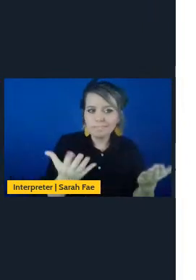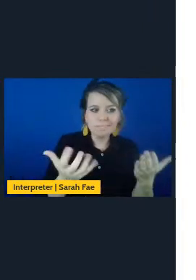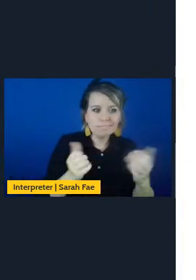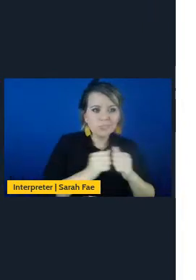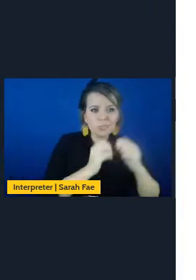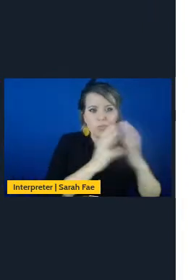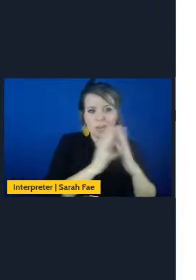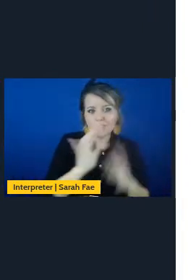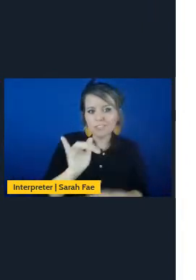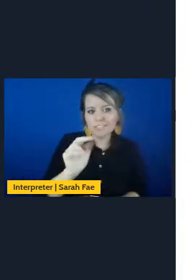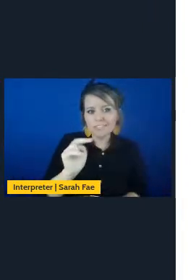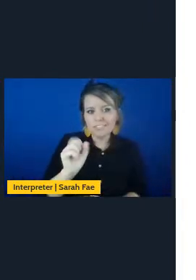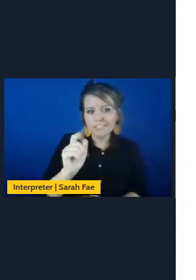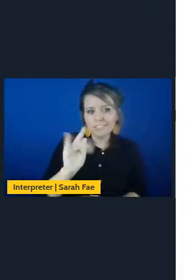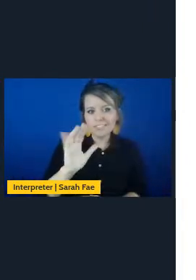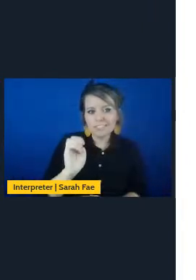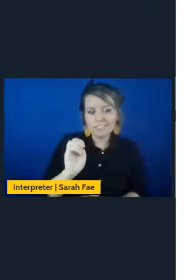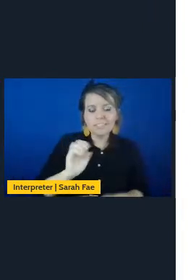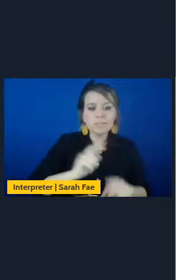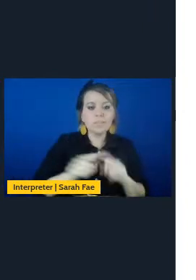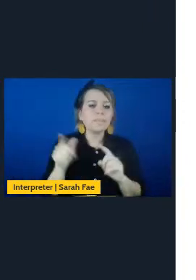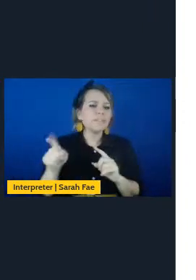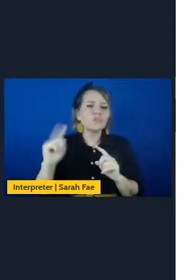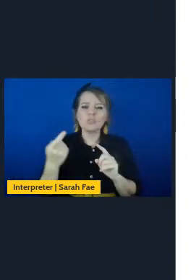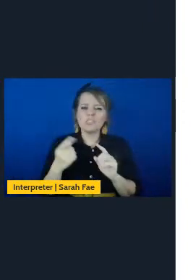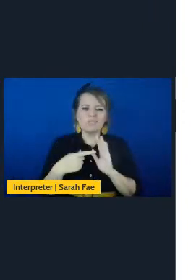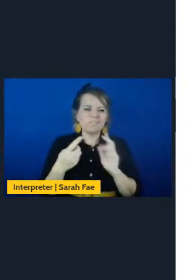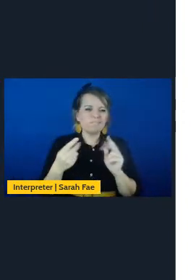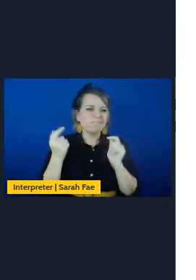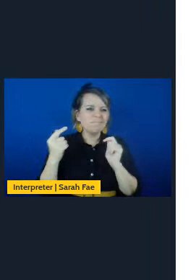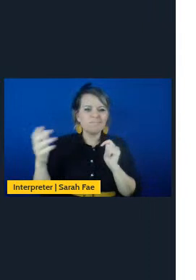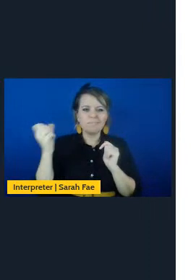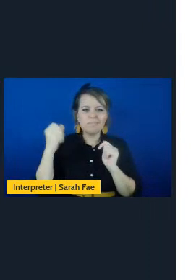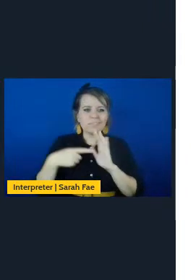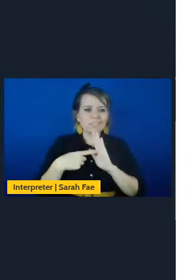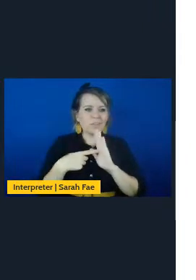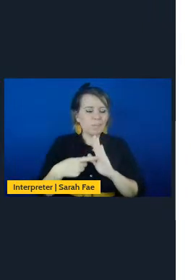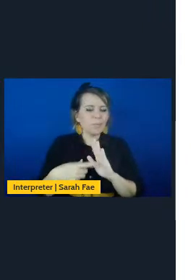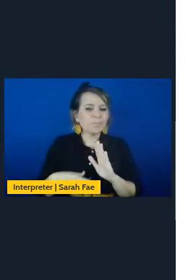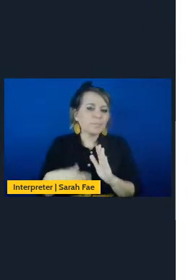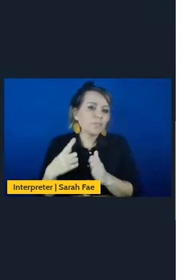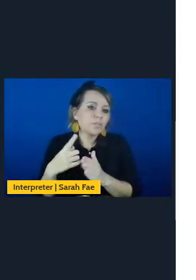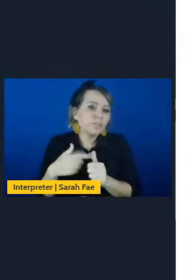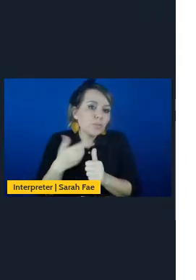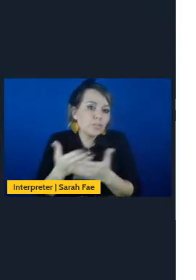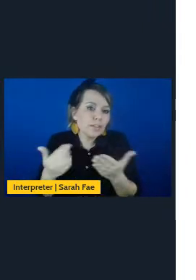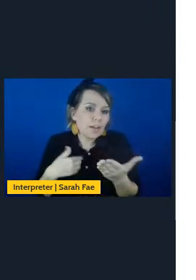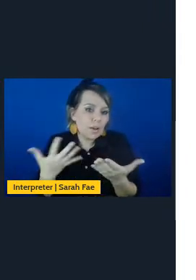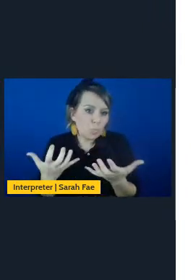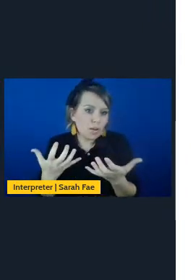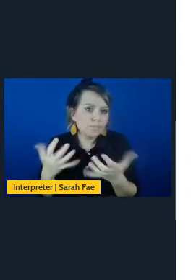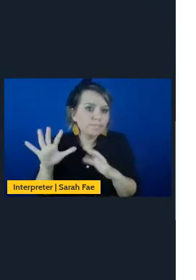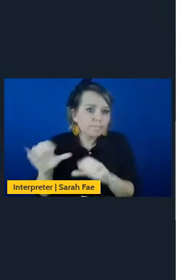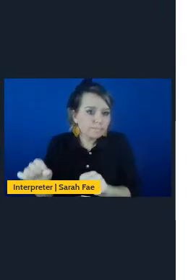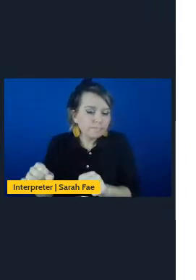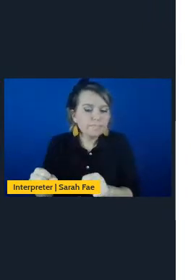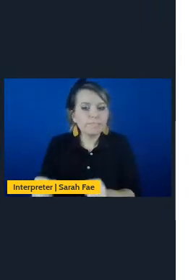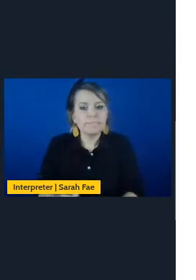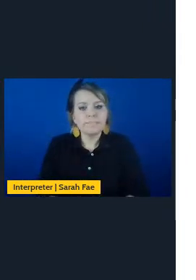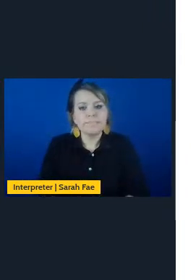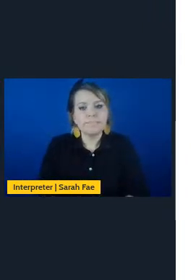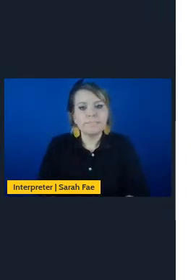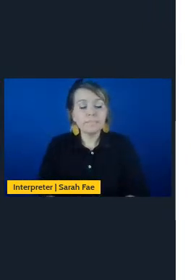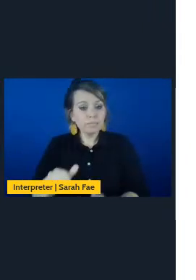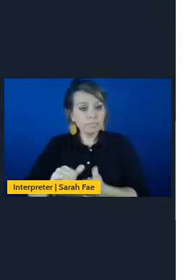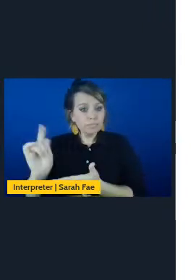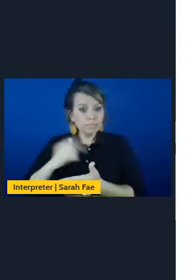engineer, and so on. But this is just an example, the first persona I would like to tackle. And that's where I build the experience